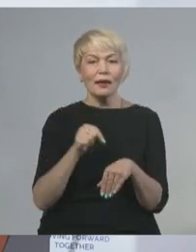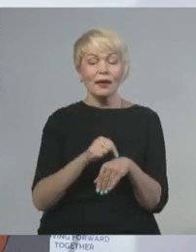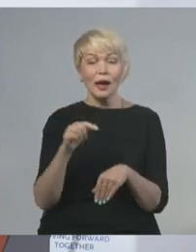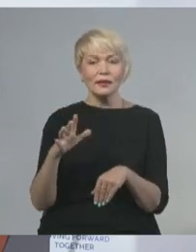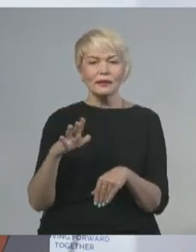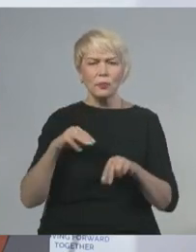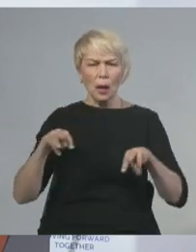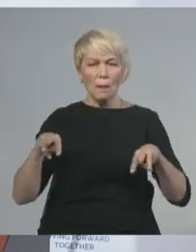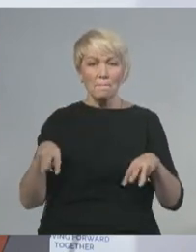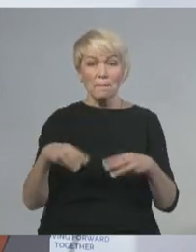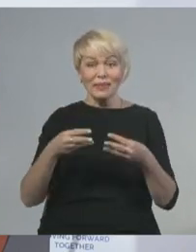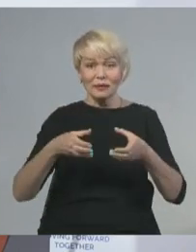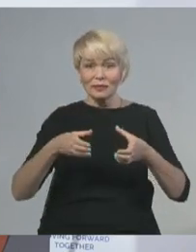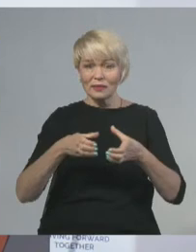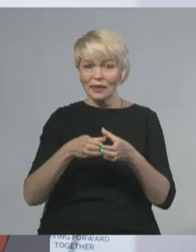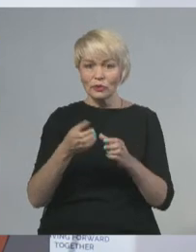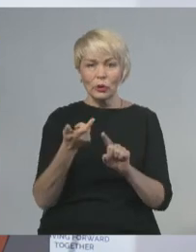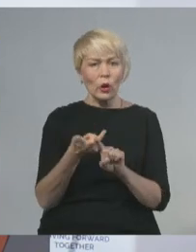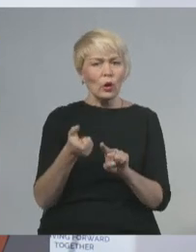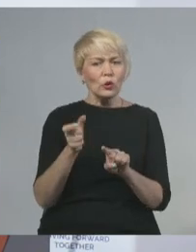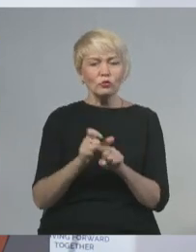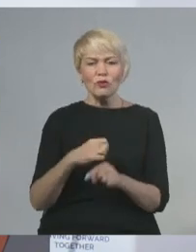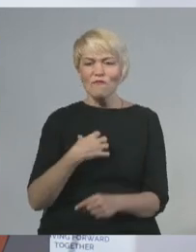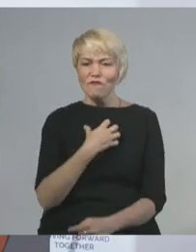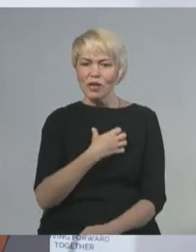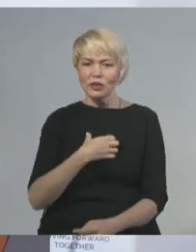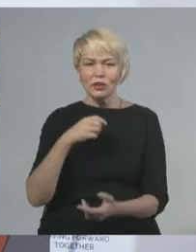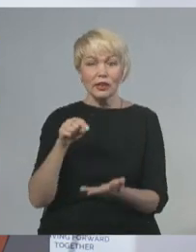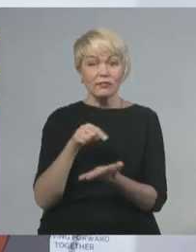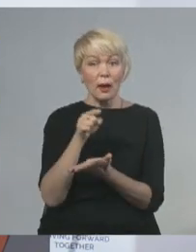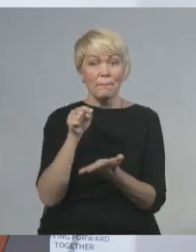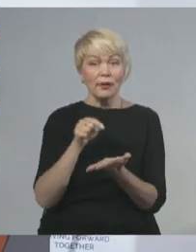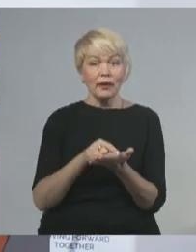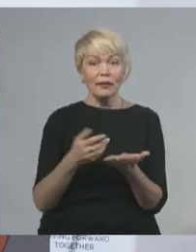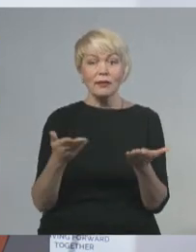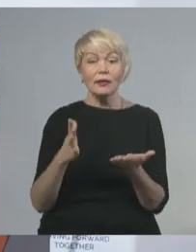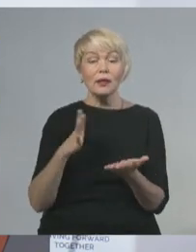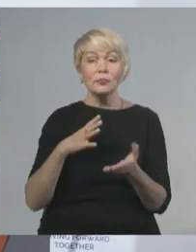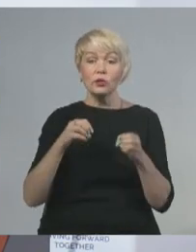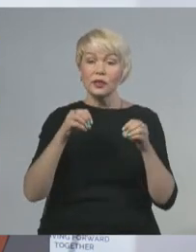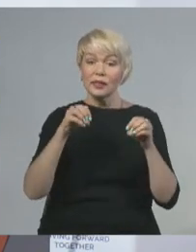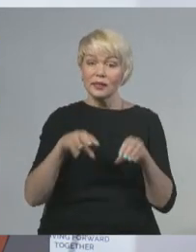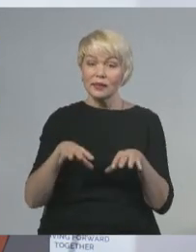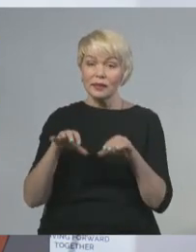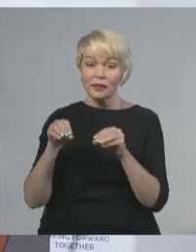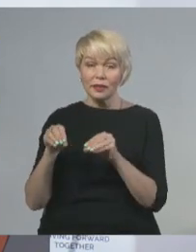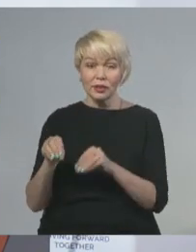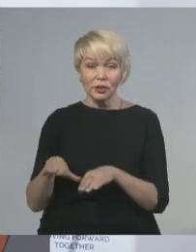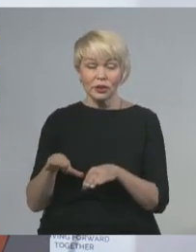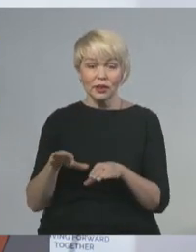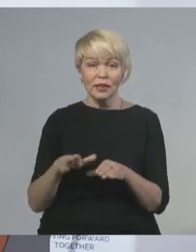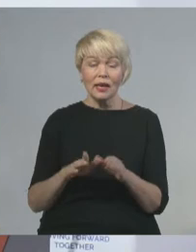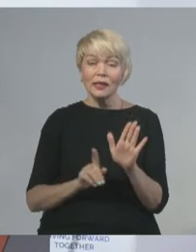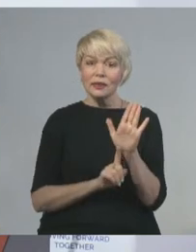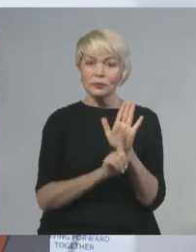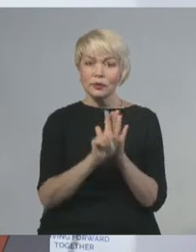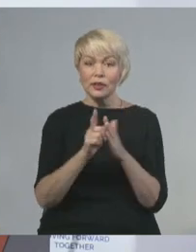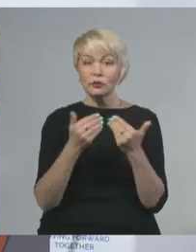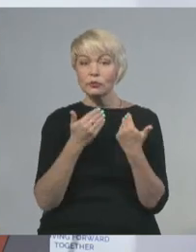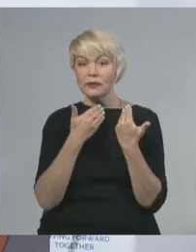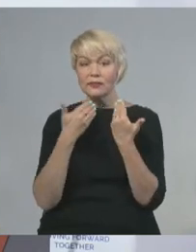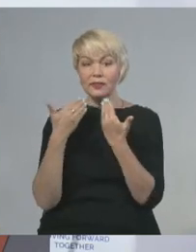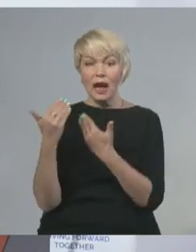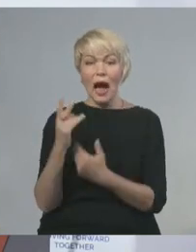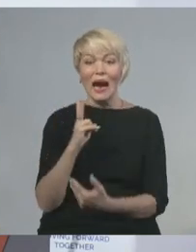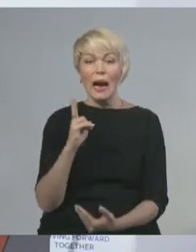question let's talk about solutions not only about problem let me first ask camille mania from france culture what was